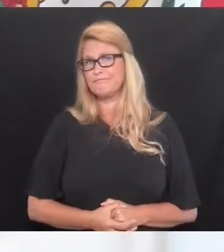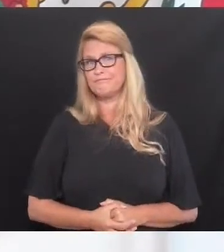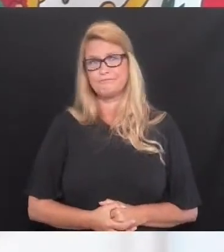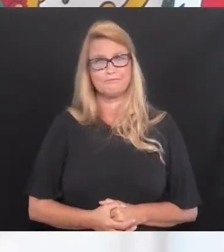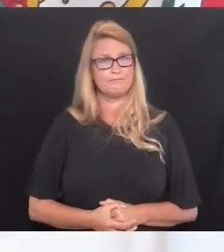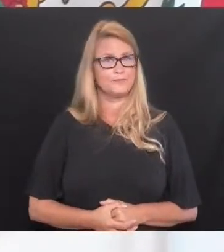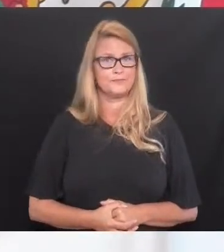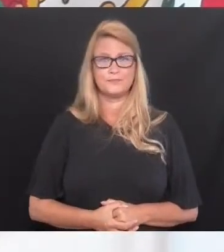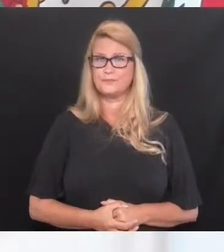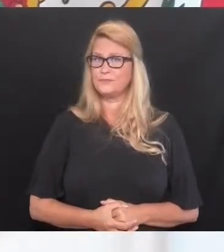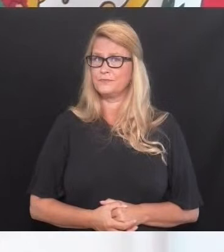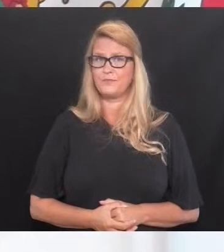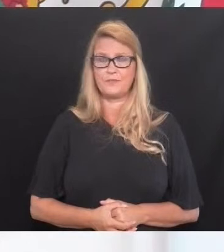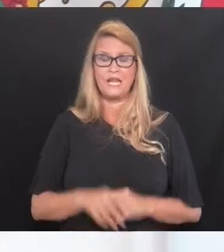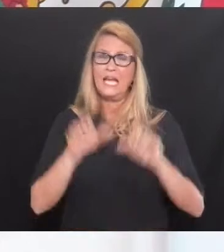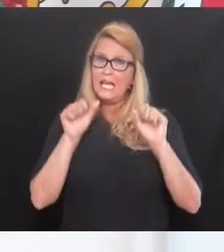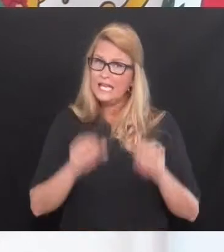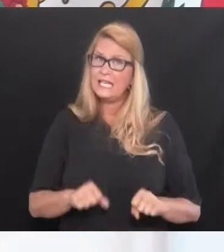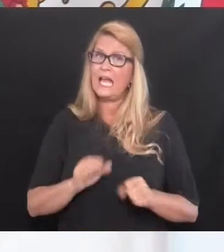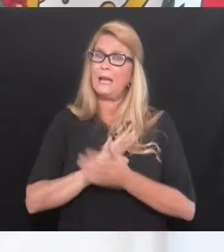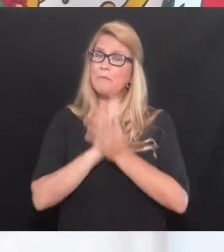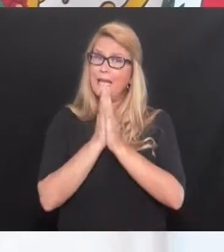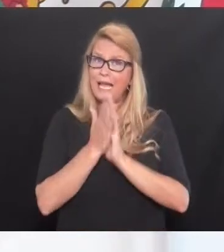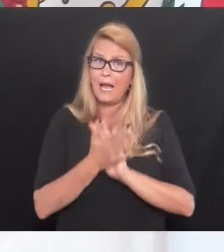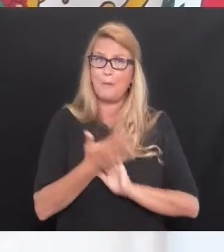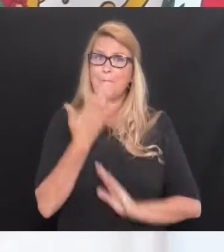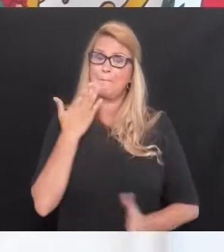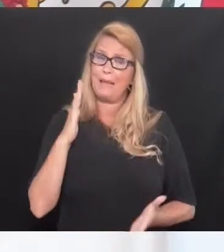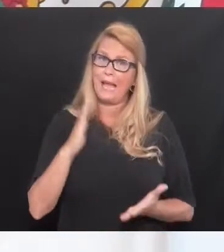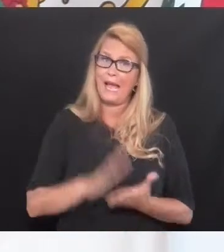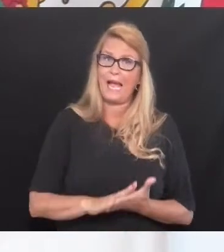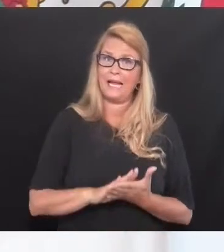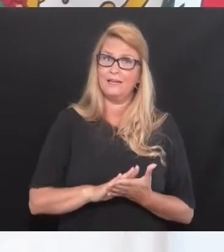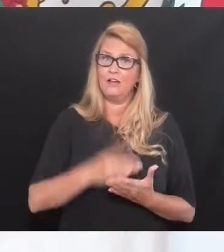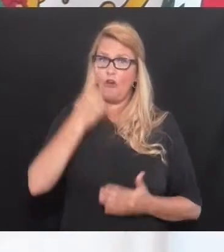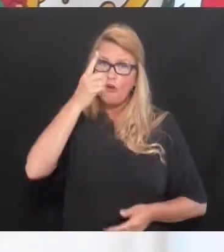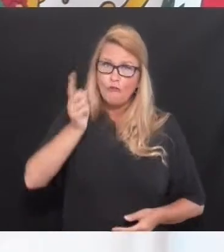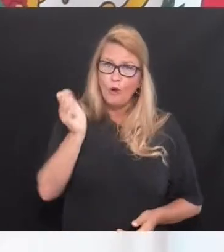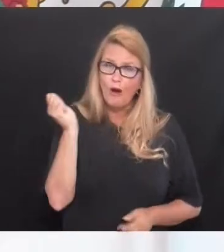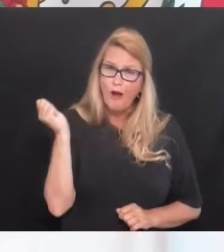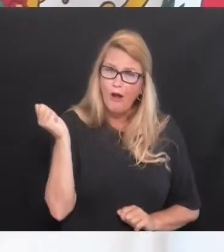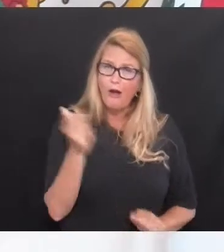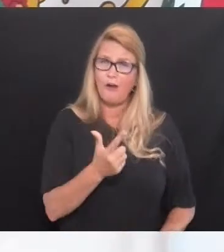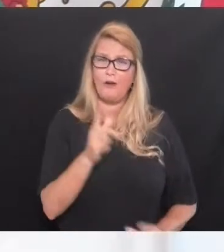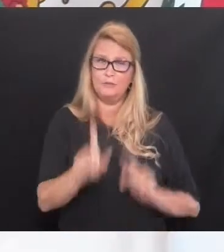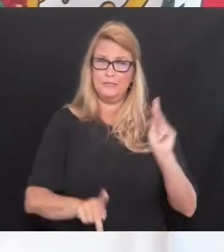Heavens to Betsy, this thing could be really, really, really bad for all of us.